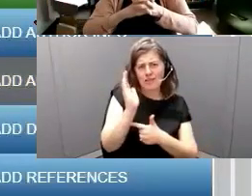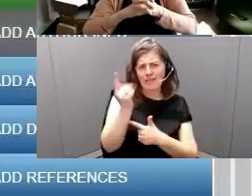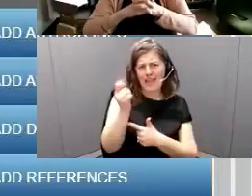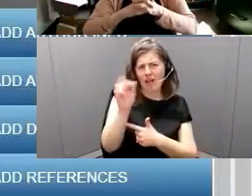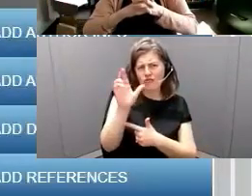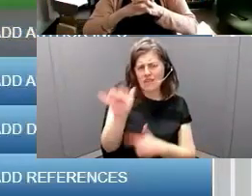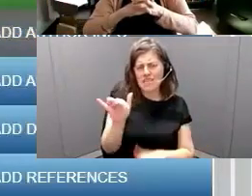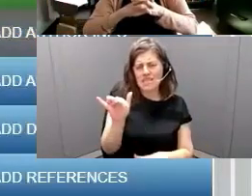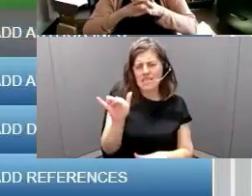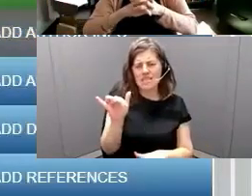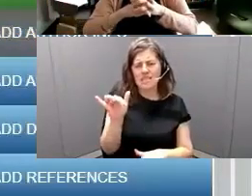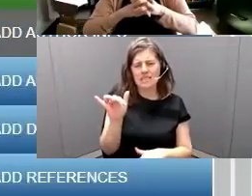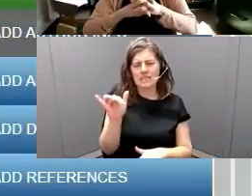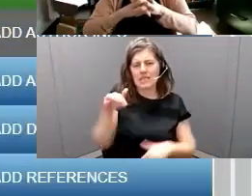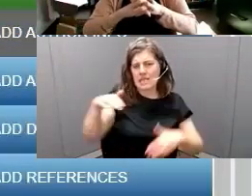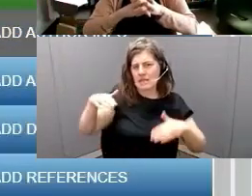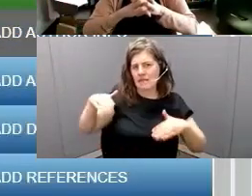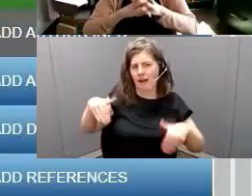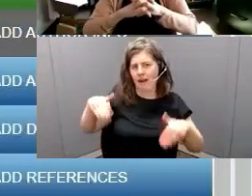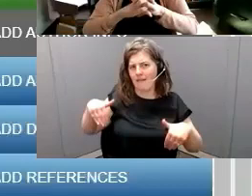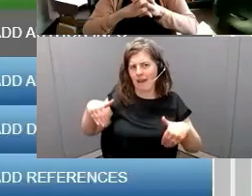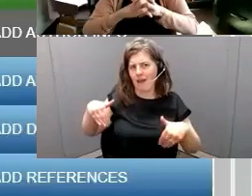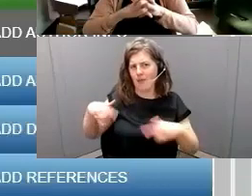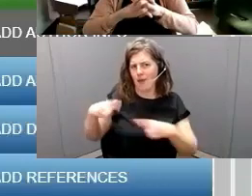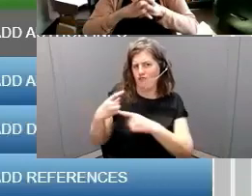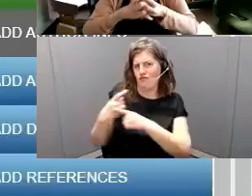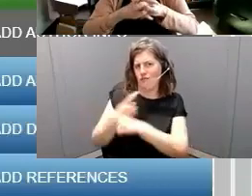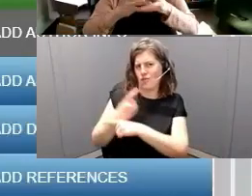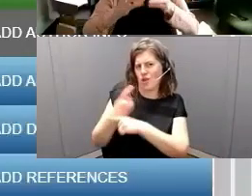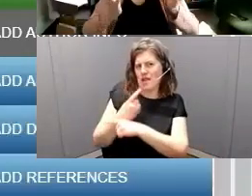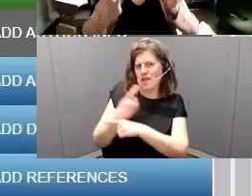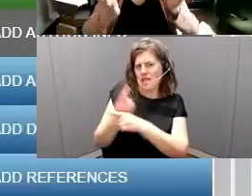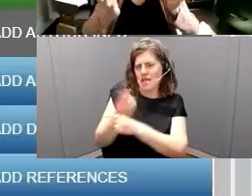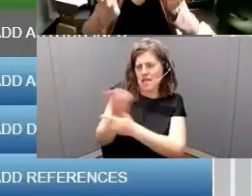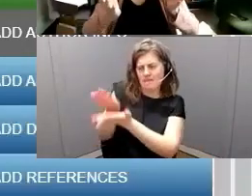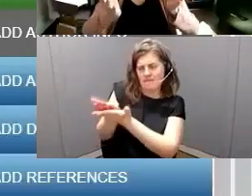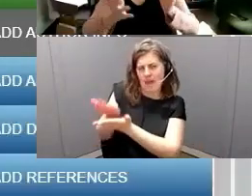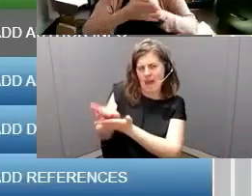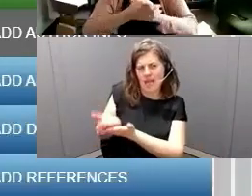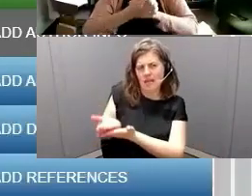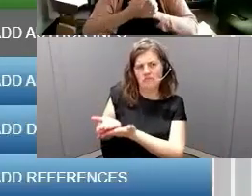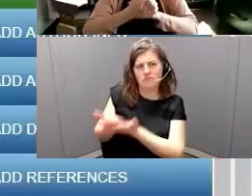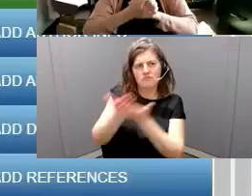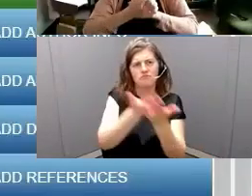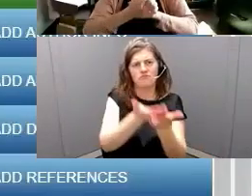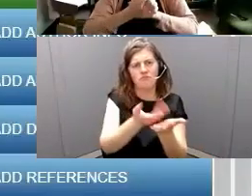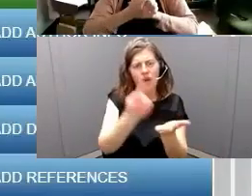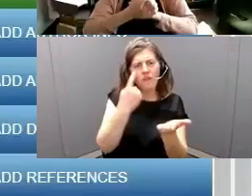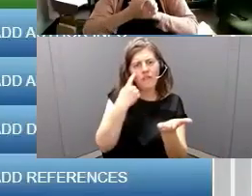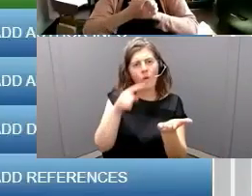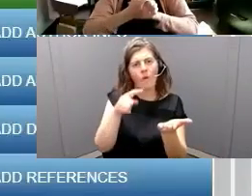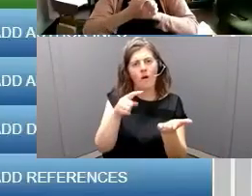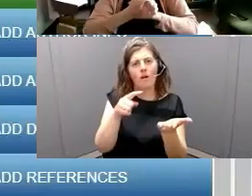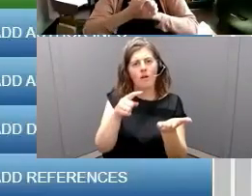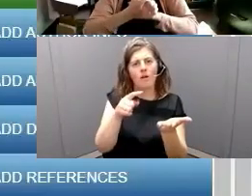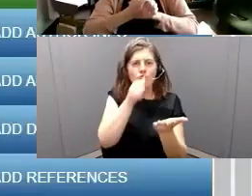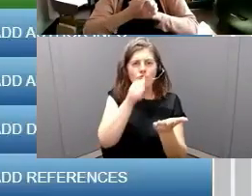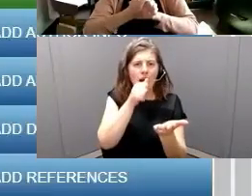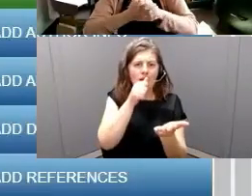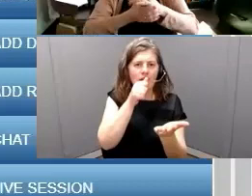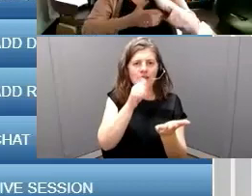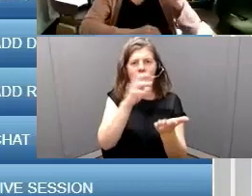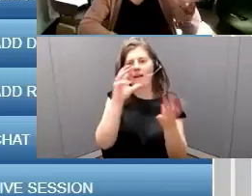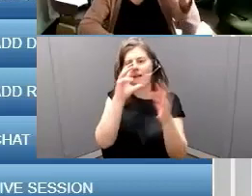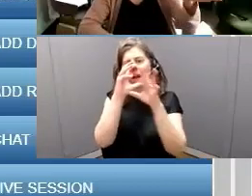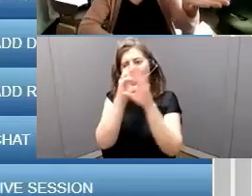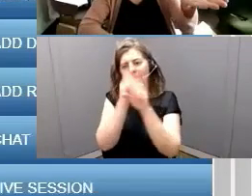that has not yet been appropriately vetted for privacy and